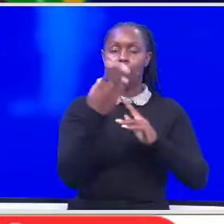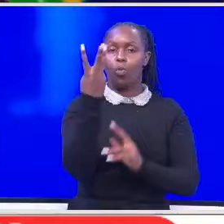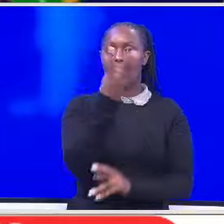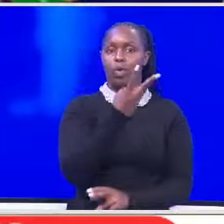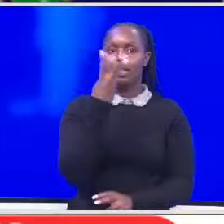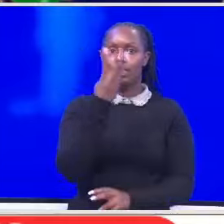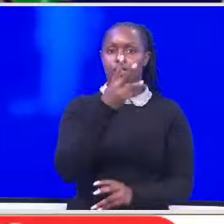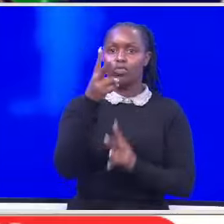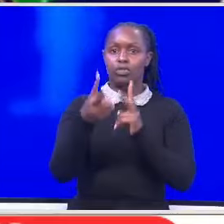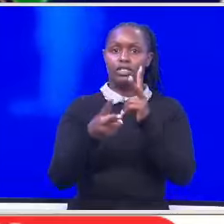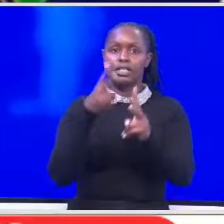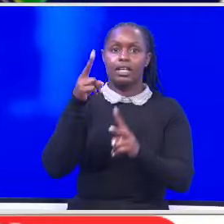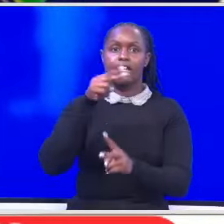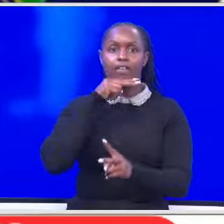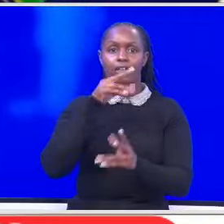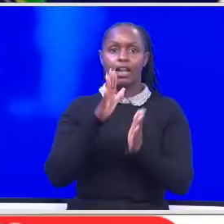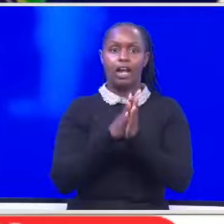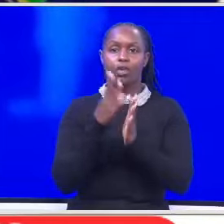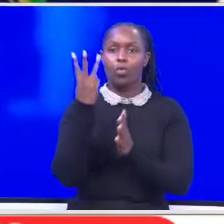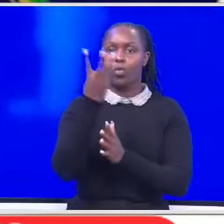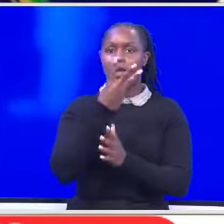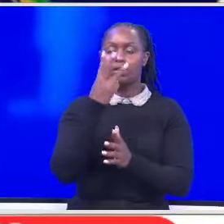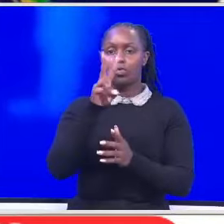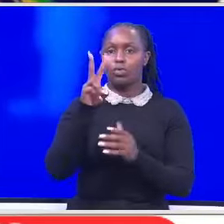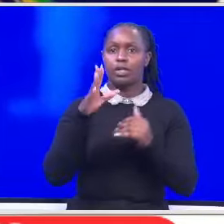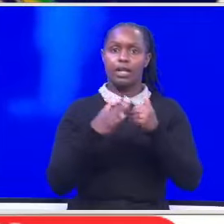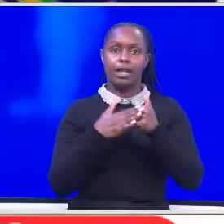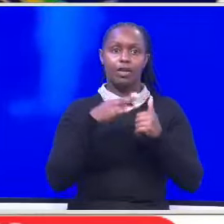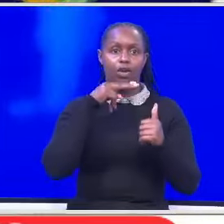November and Wednesday 29th November